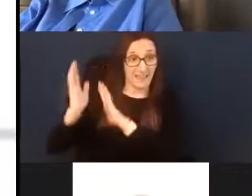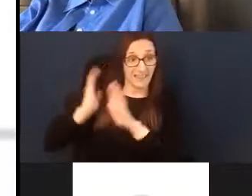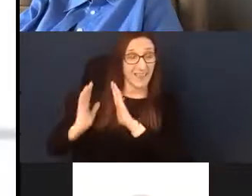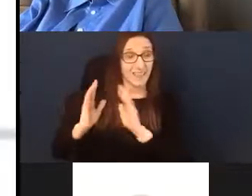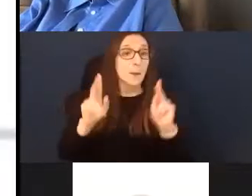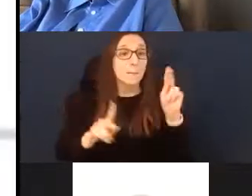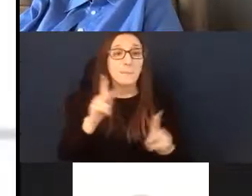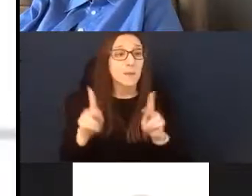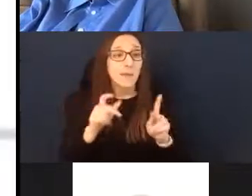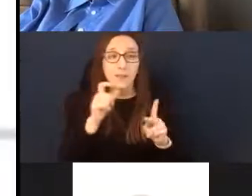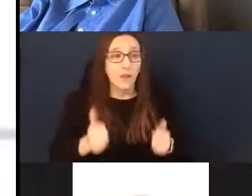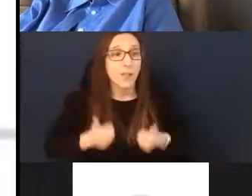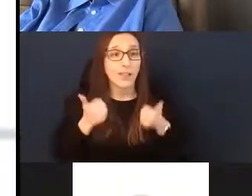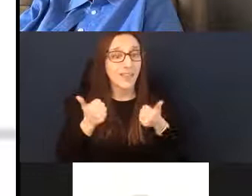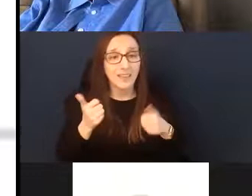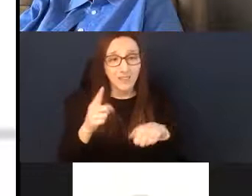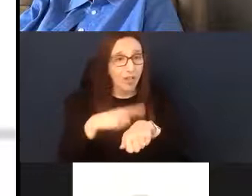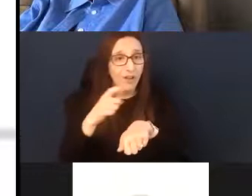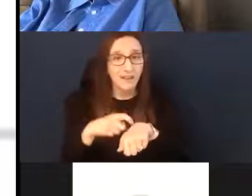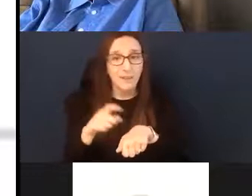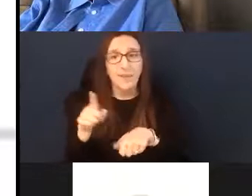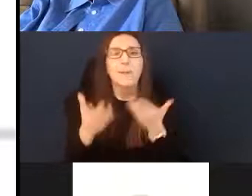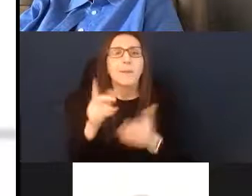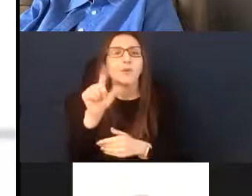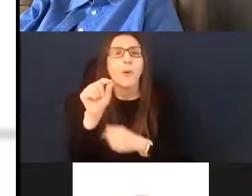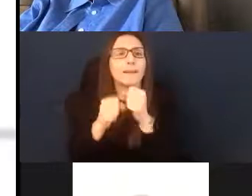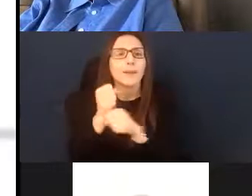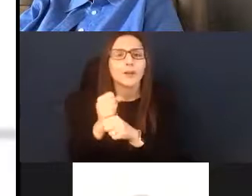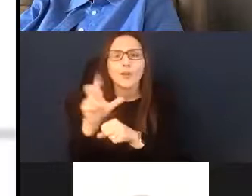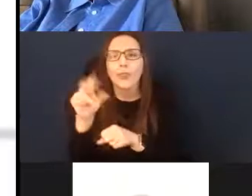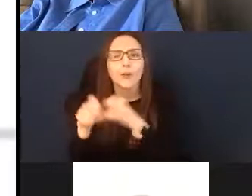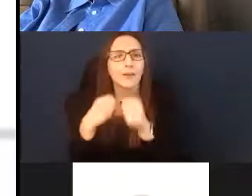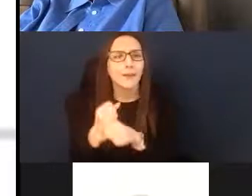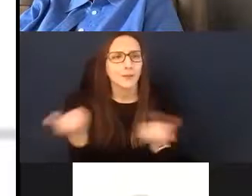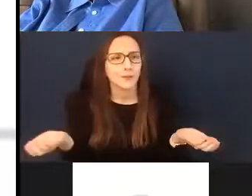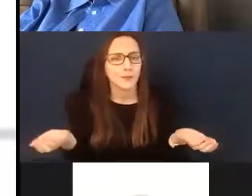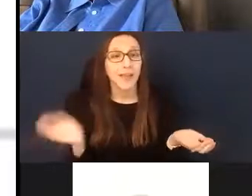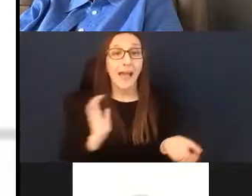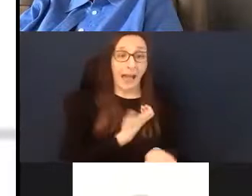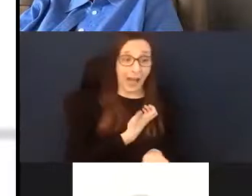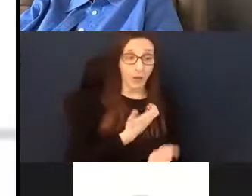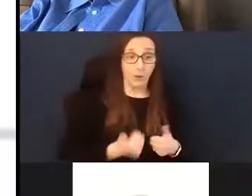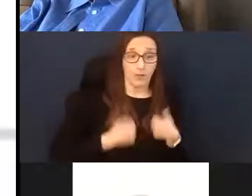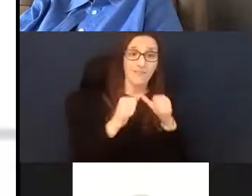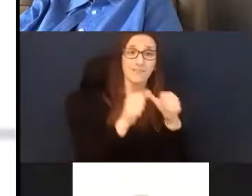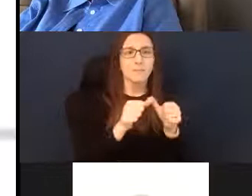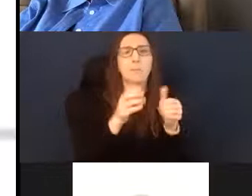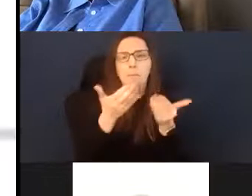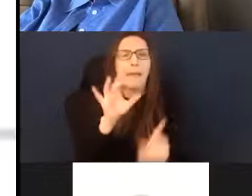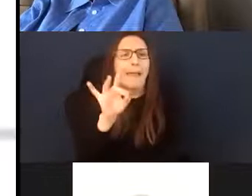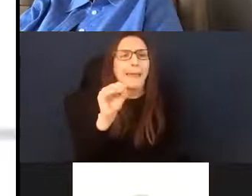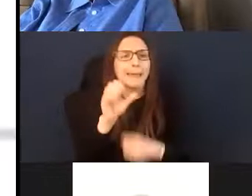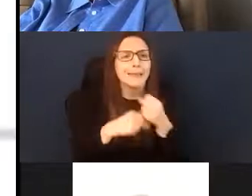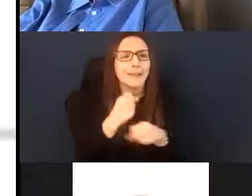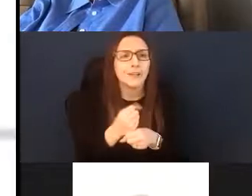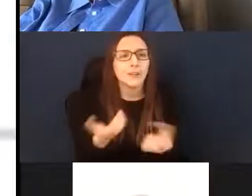expectancy was 20 to 30 years. Our expectancy is at least 80 years old nowadays. So, I mean, it's